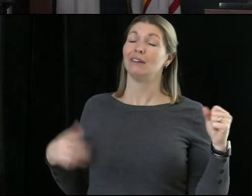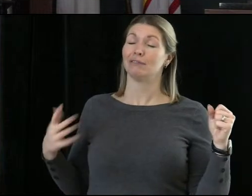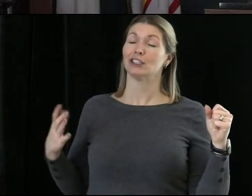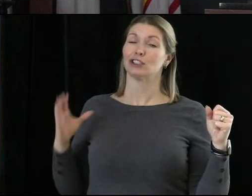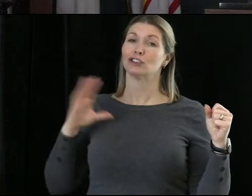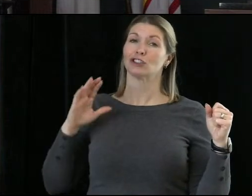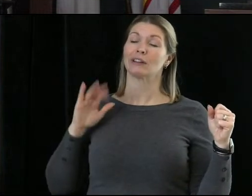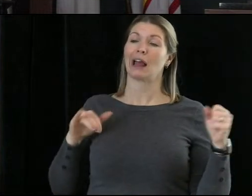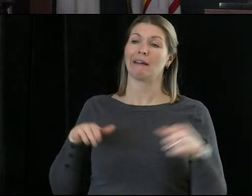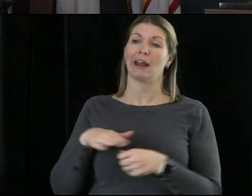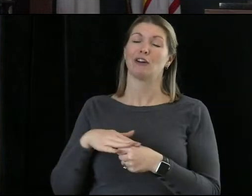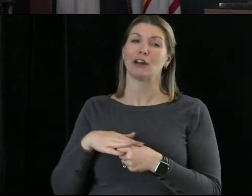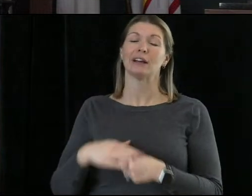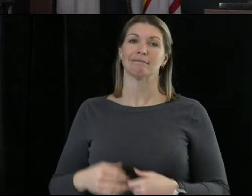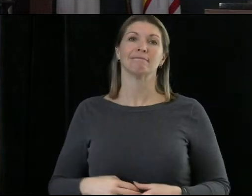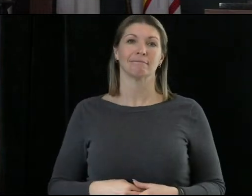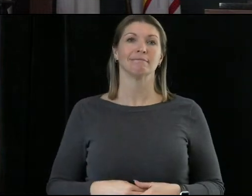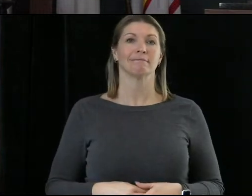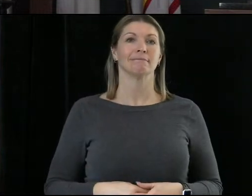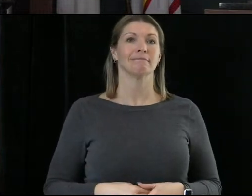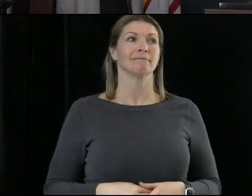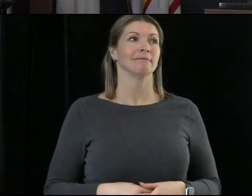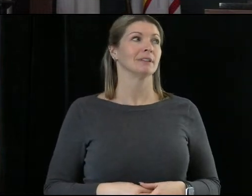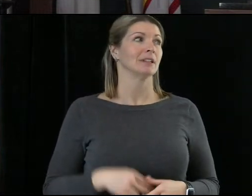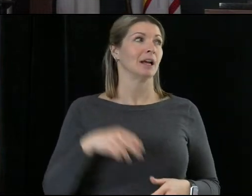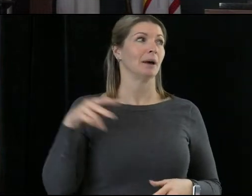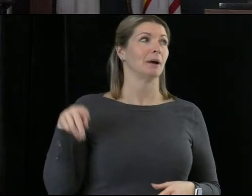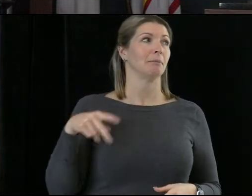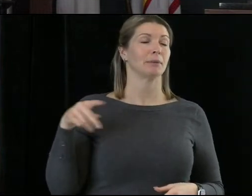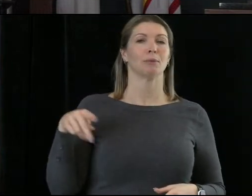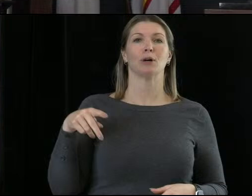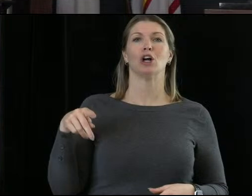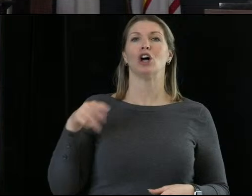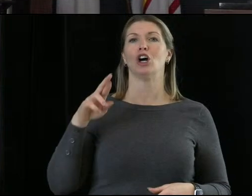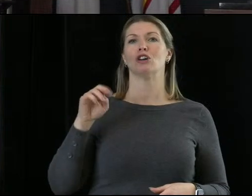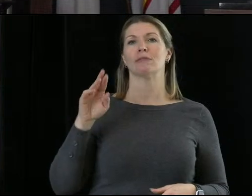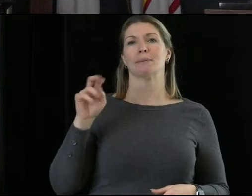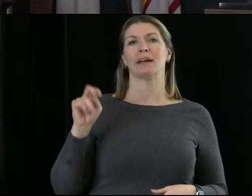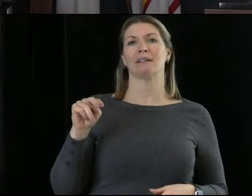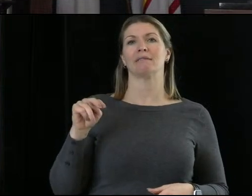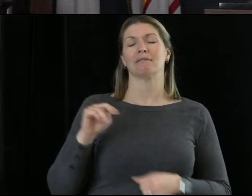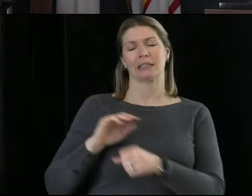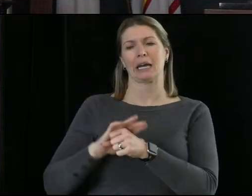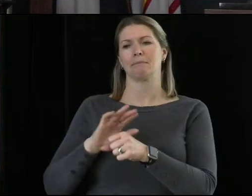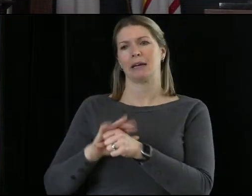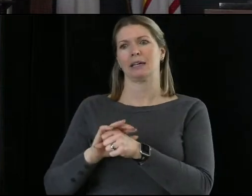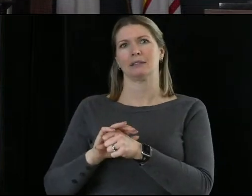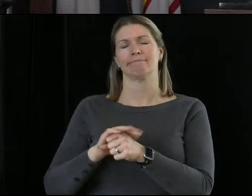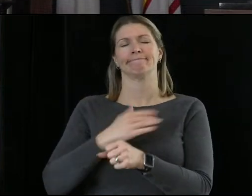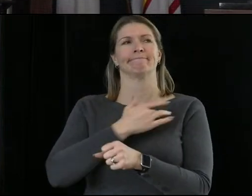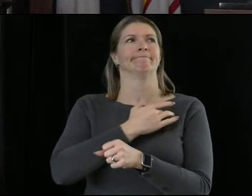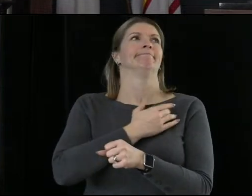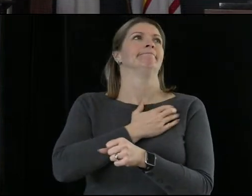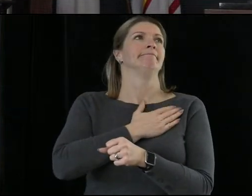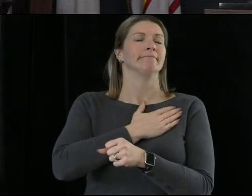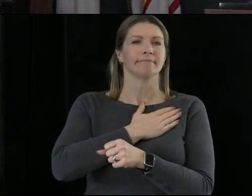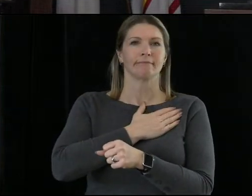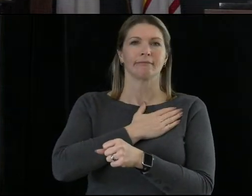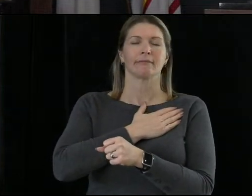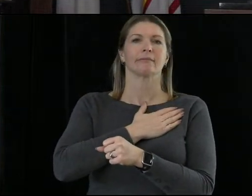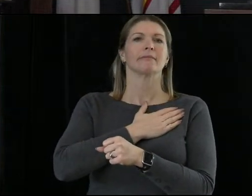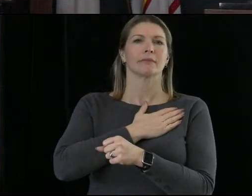there. That's what that means. So the Purple Ribbon Campaign means a lot to us in so many